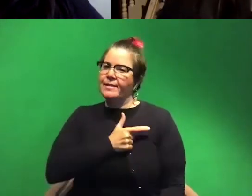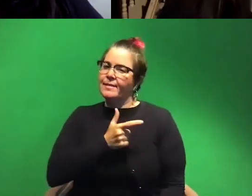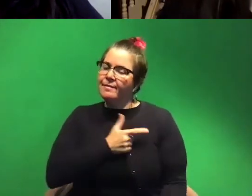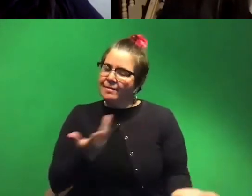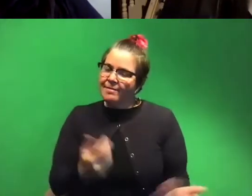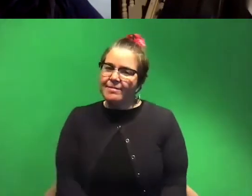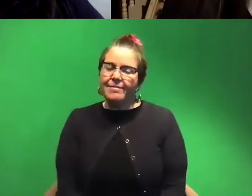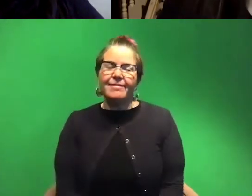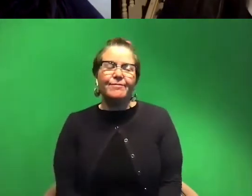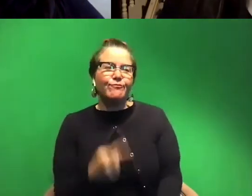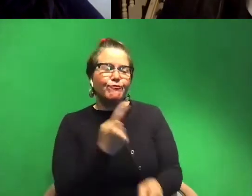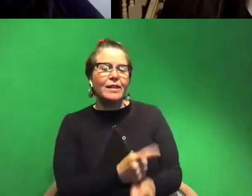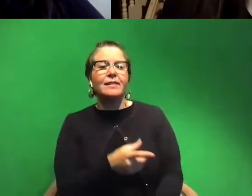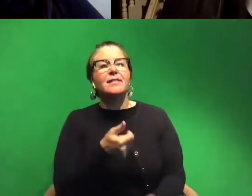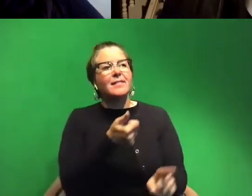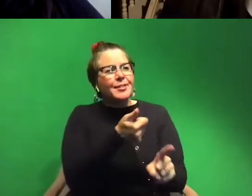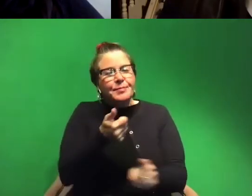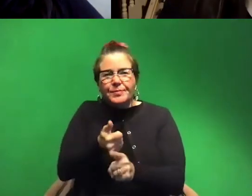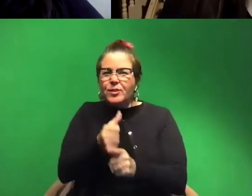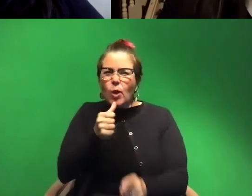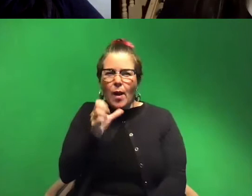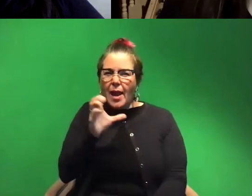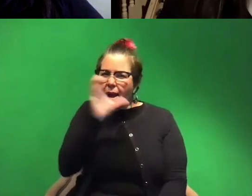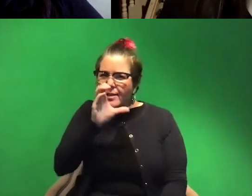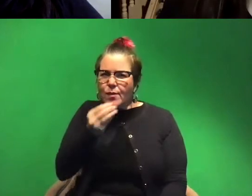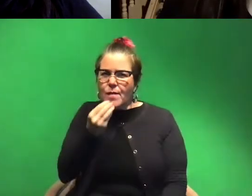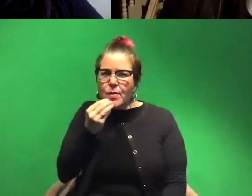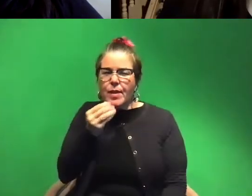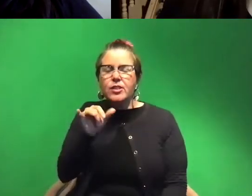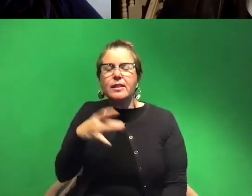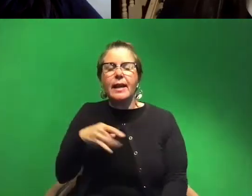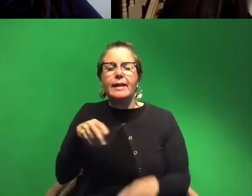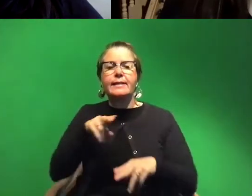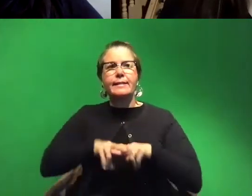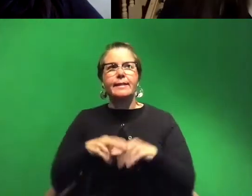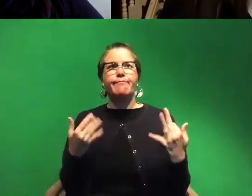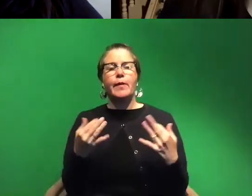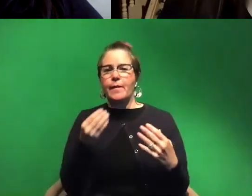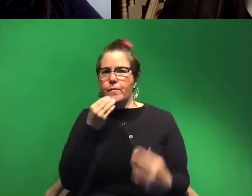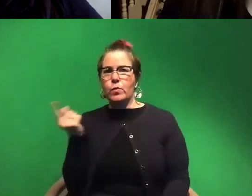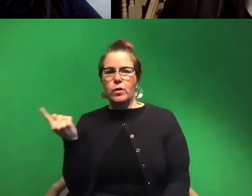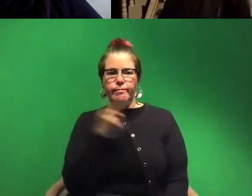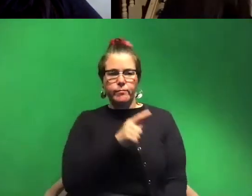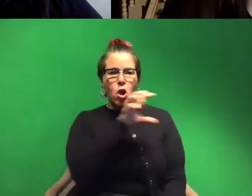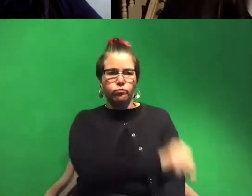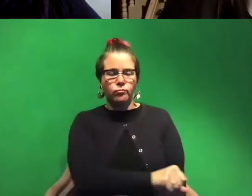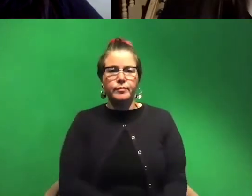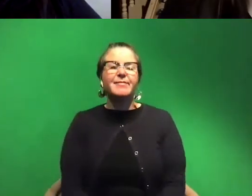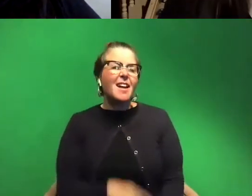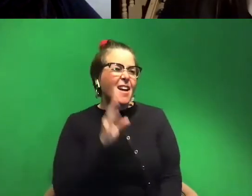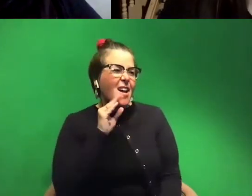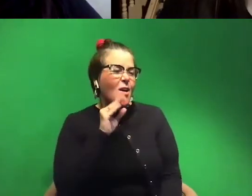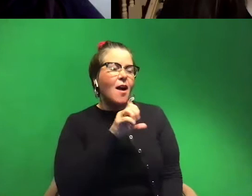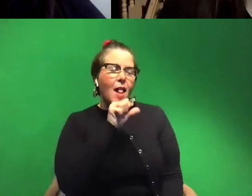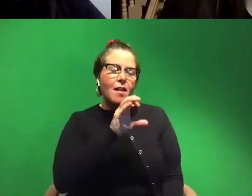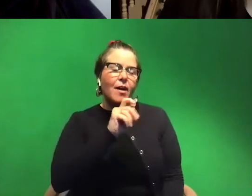really, and they don't even like hunting as much as they just like sitting there and waiting for the food to come past them. I know. I love cuttlefish so much. I